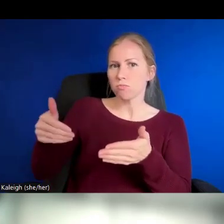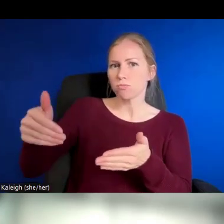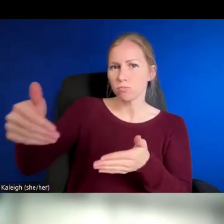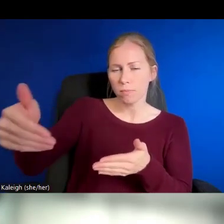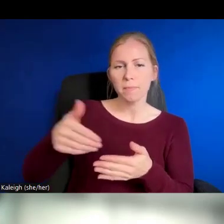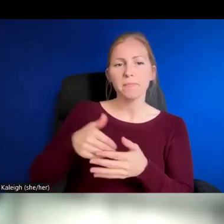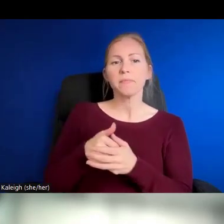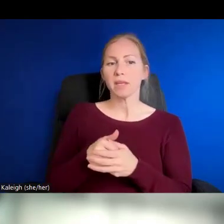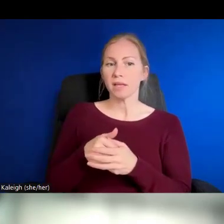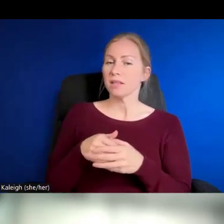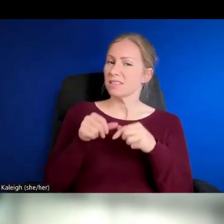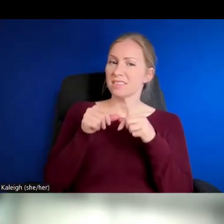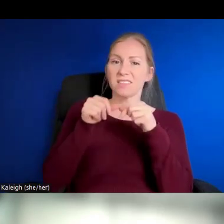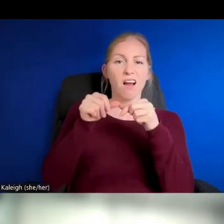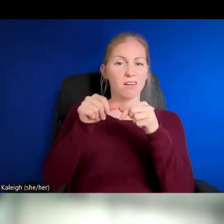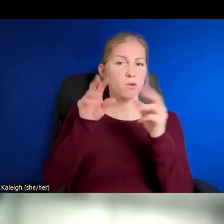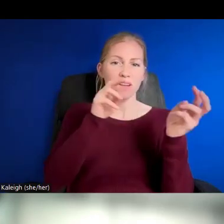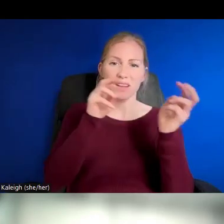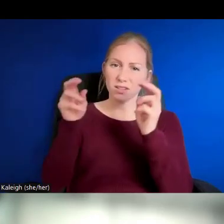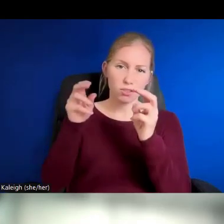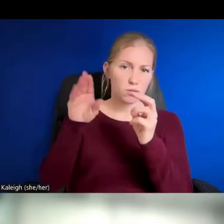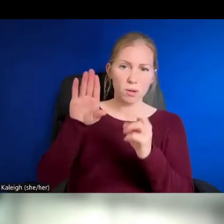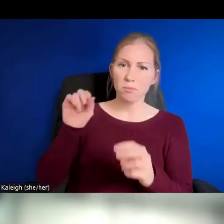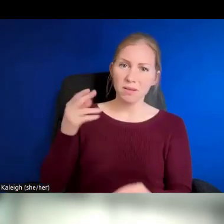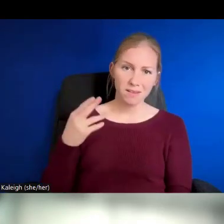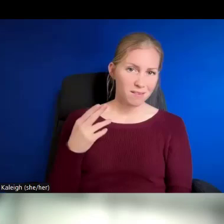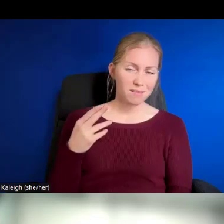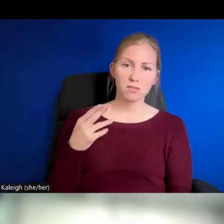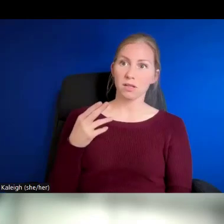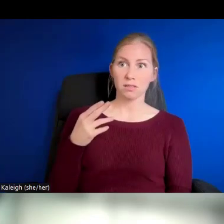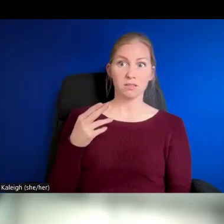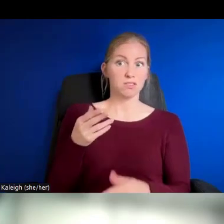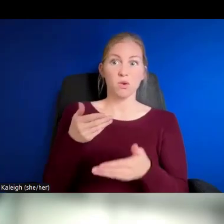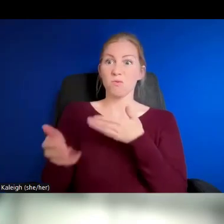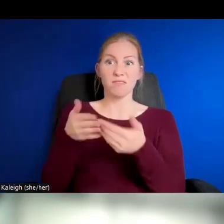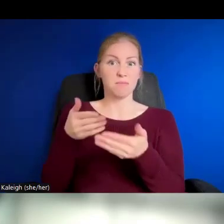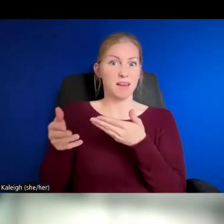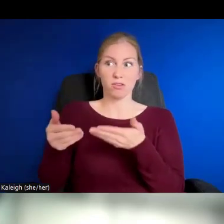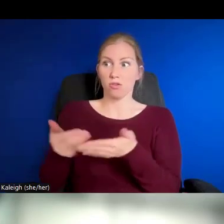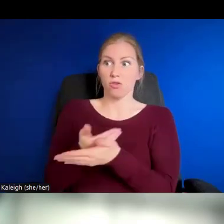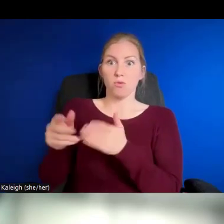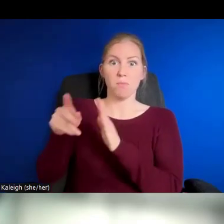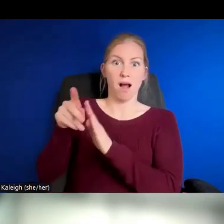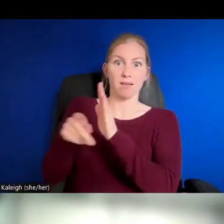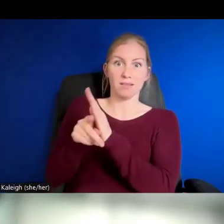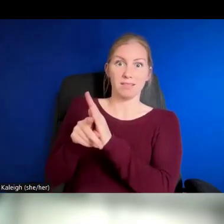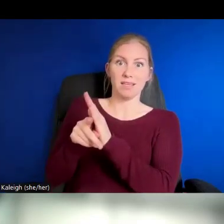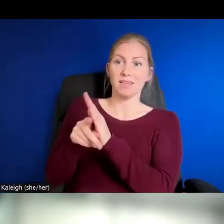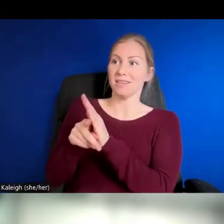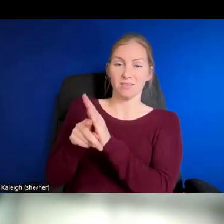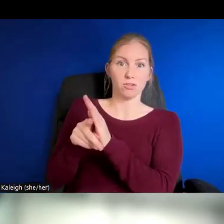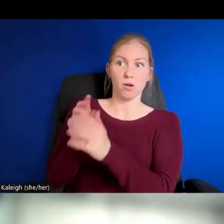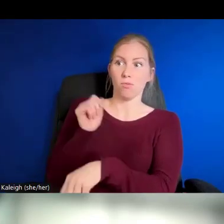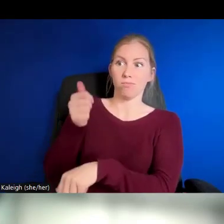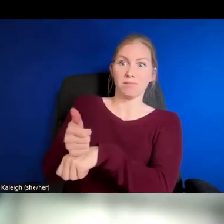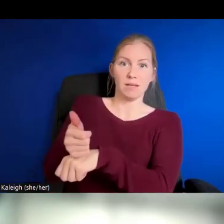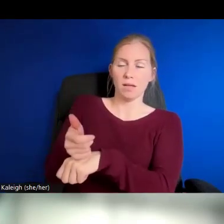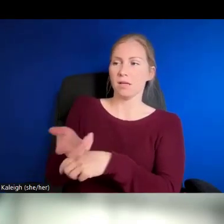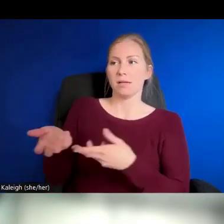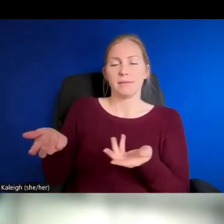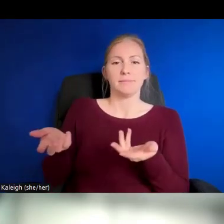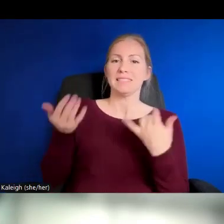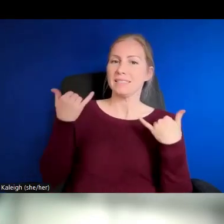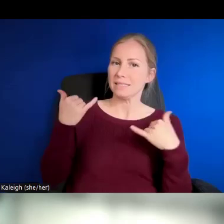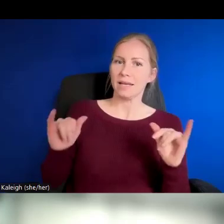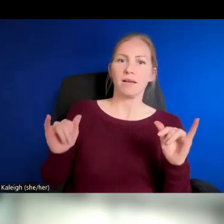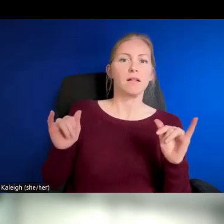an ongoing problem at Bridgewater, even with the new policy changes that were implemented. Given that medication